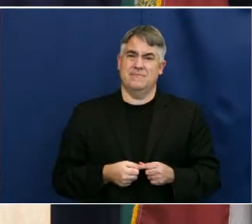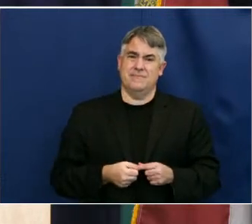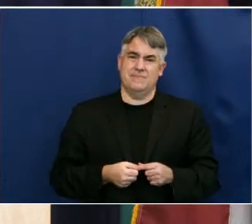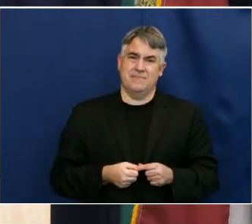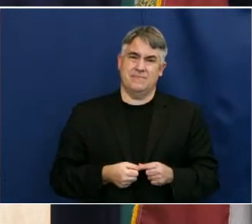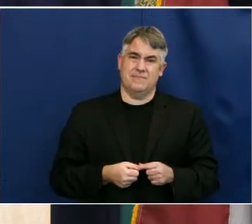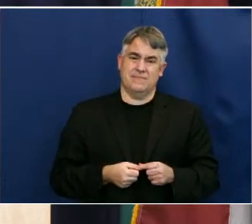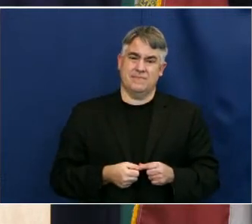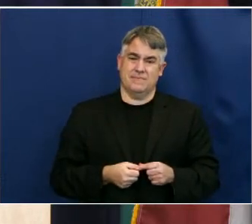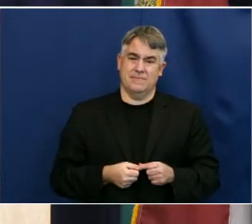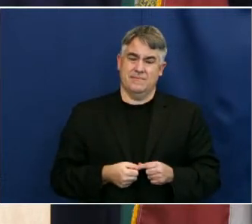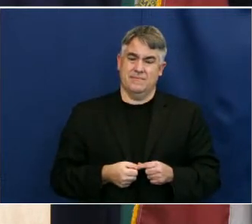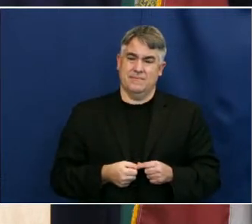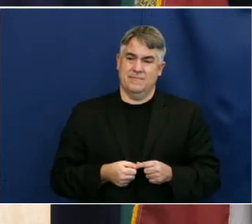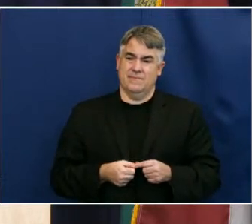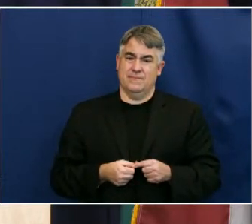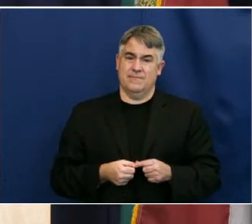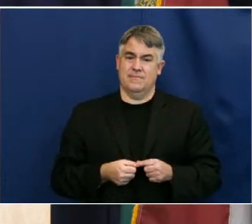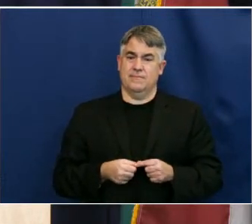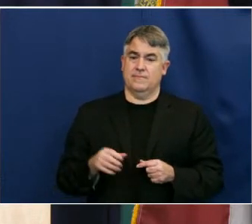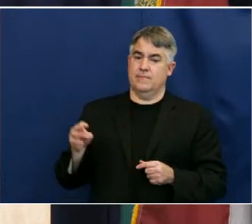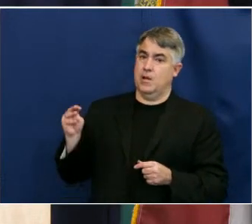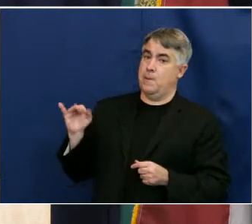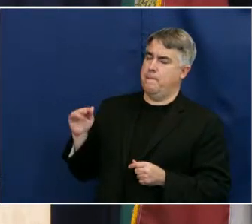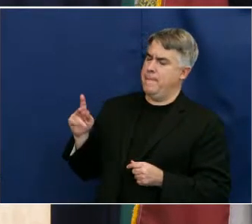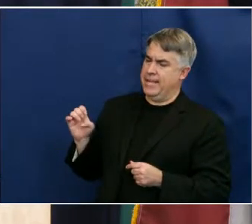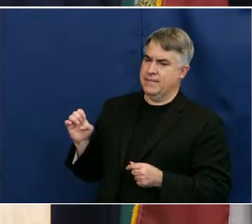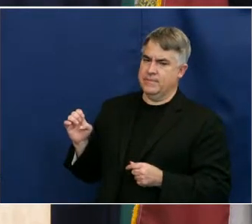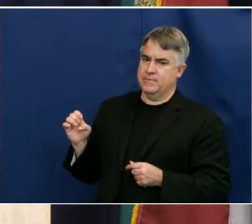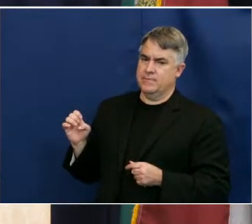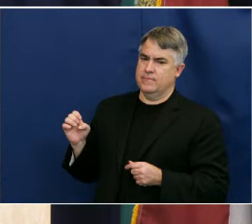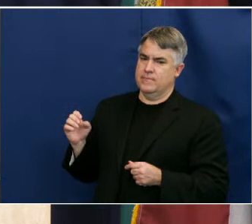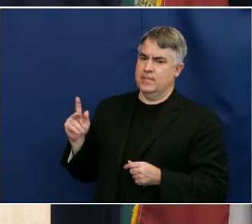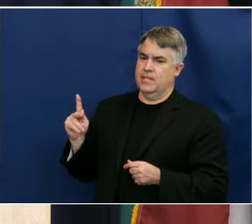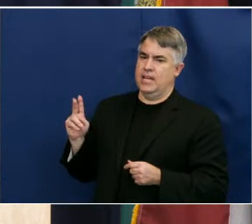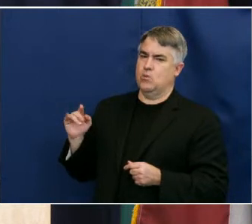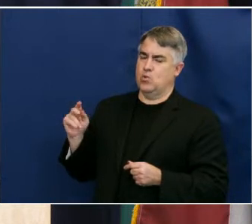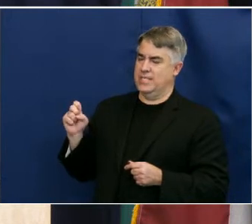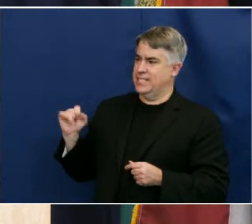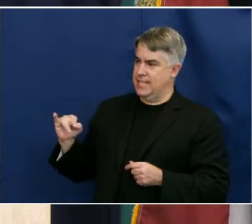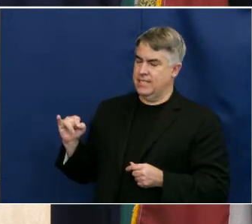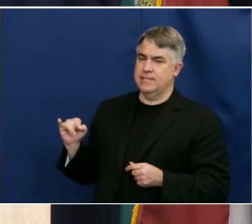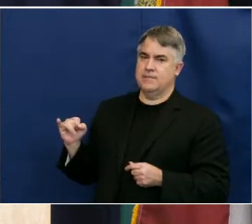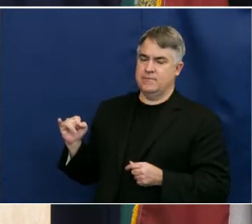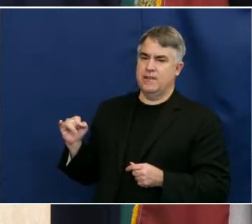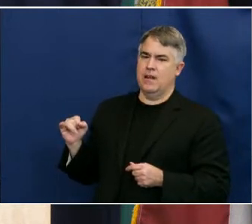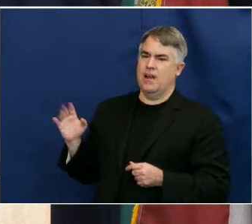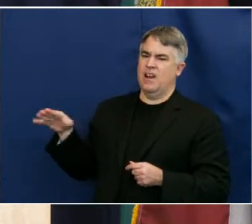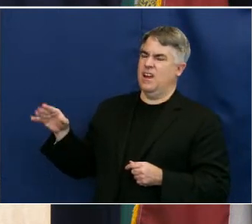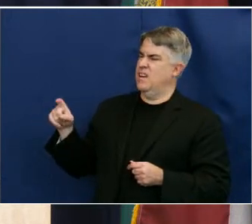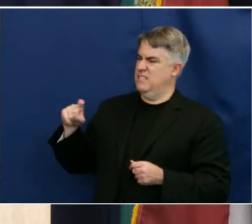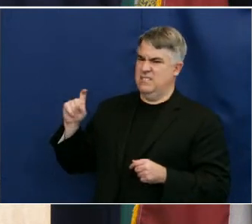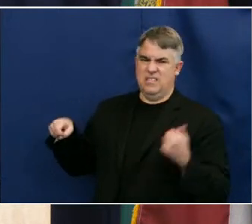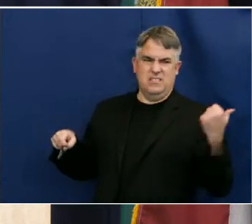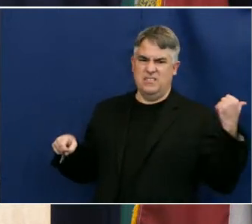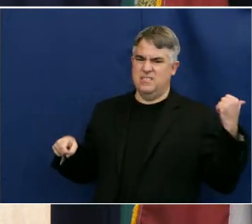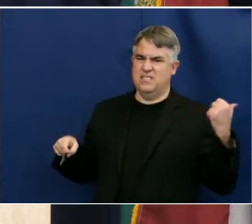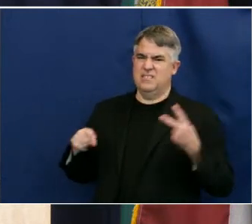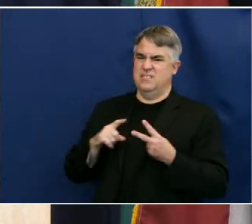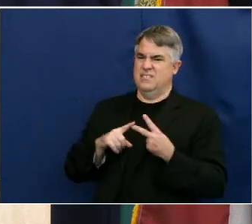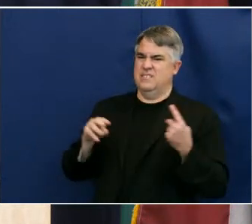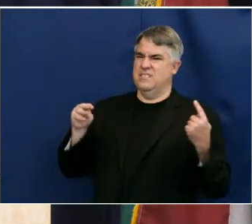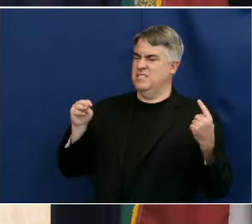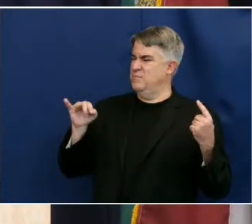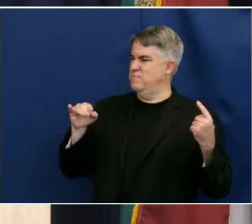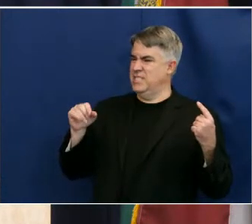This next text question is from Mike McKinnon with KUSI. Texas and Mississippi have lifted their mask mandates. President Biden has